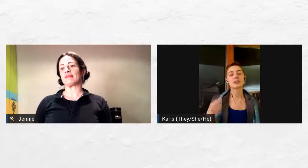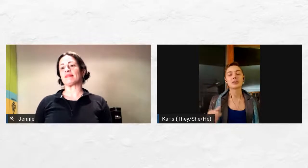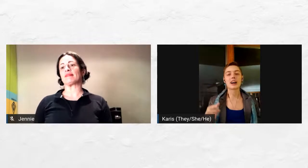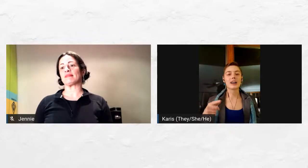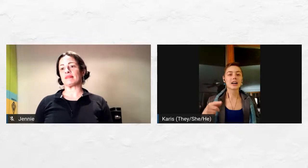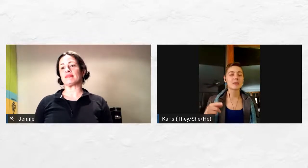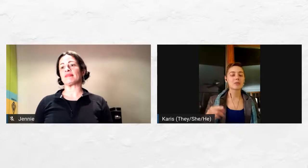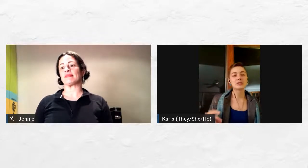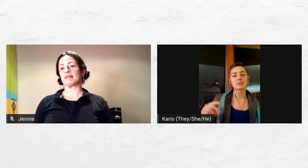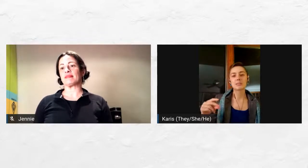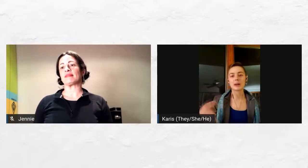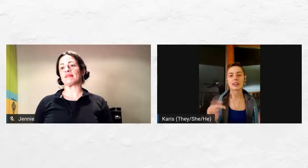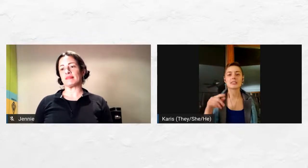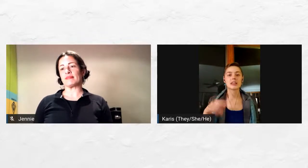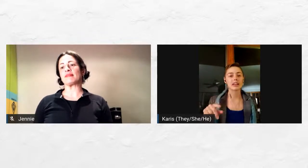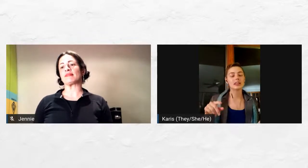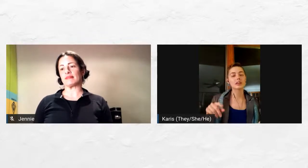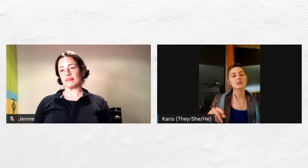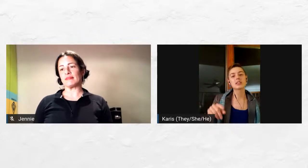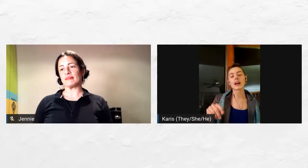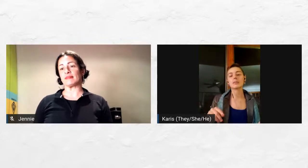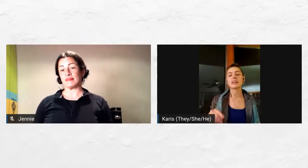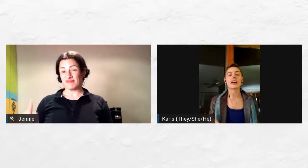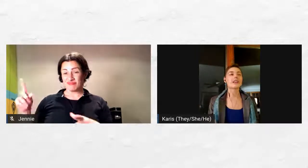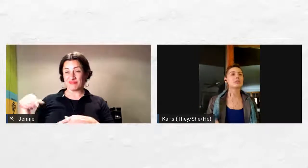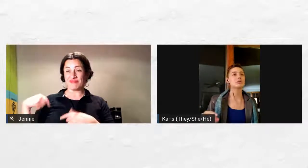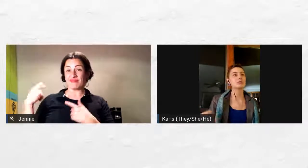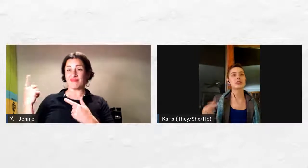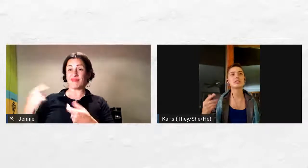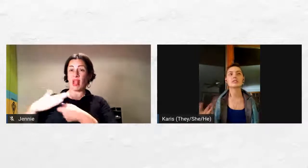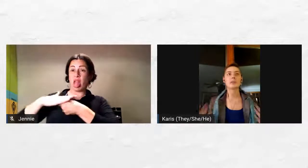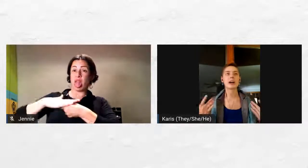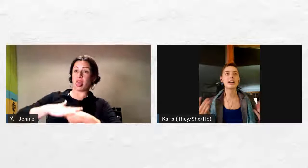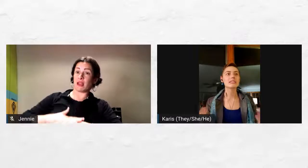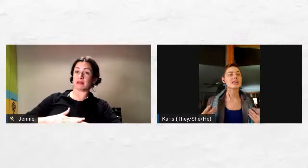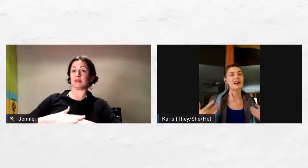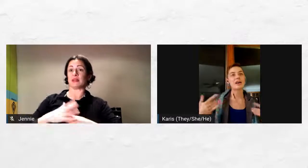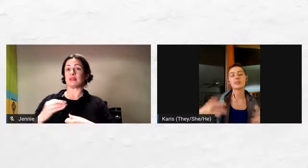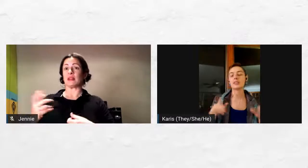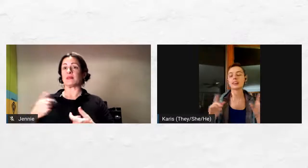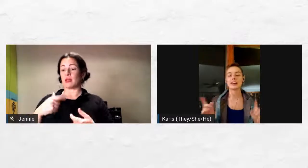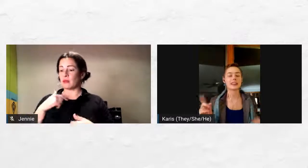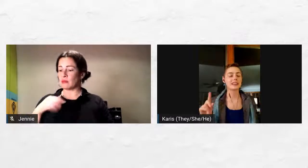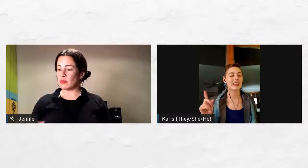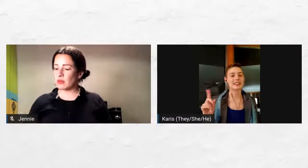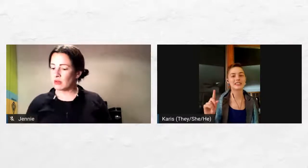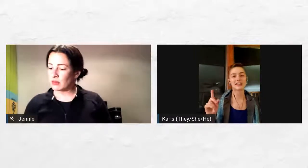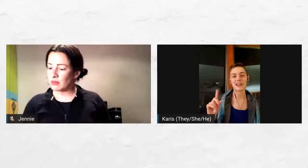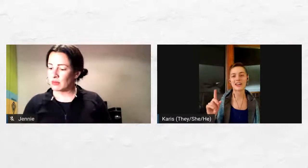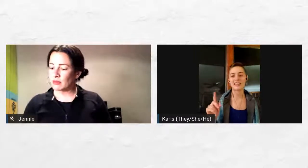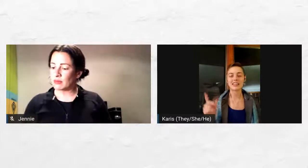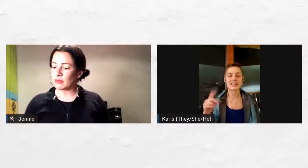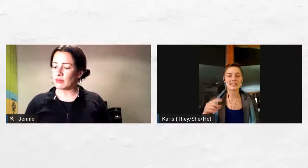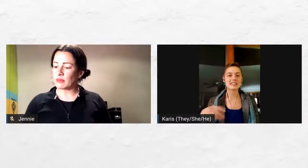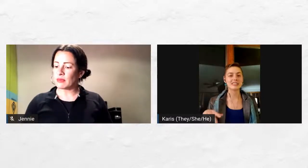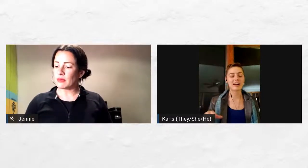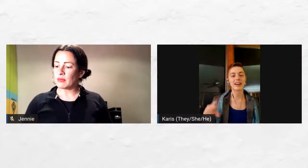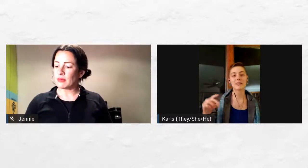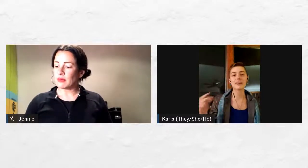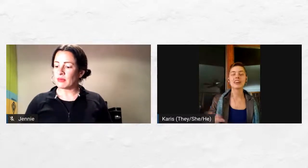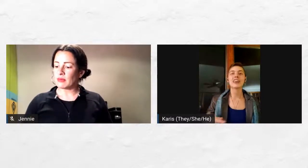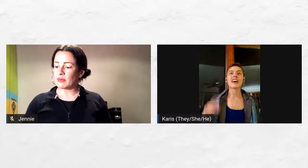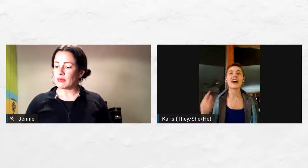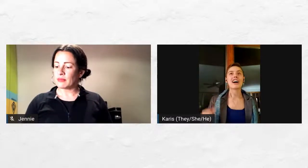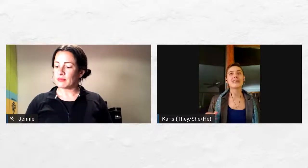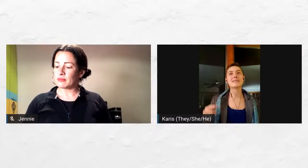For so long I was suppressed. I let you tell me how to dress myself. Think again, not this